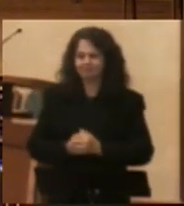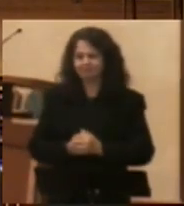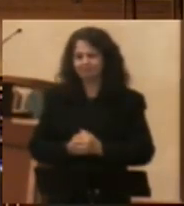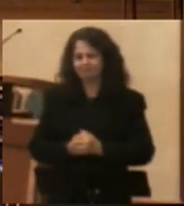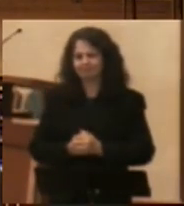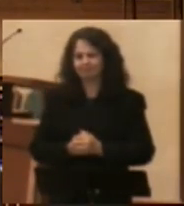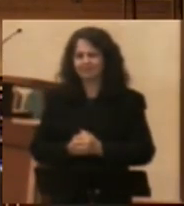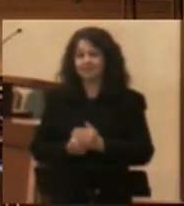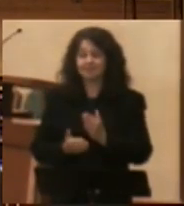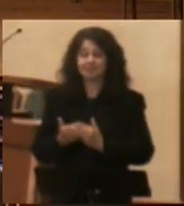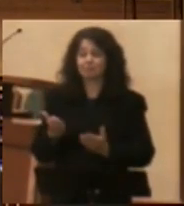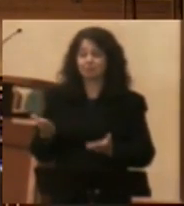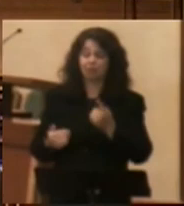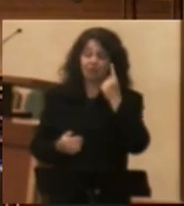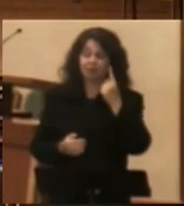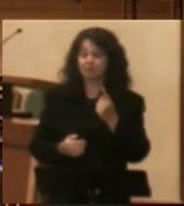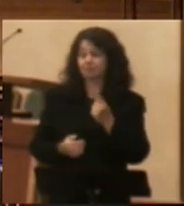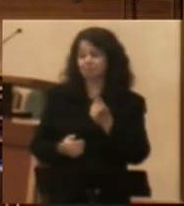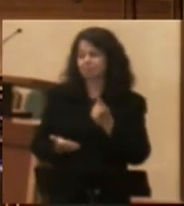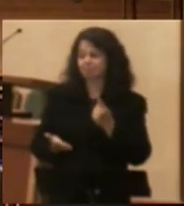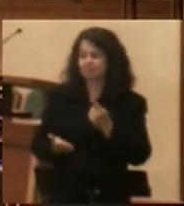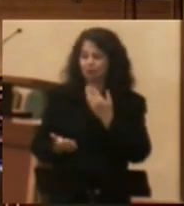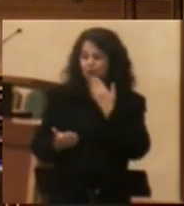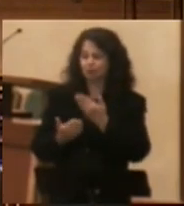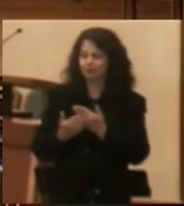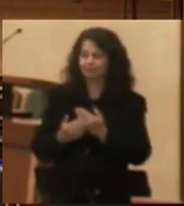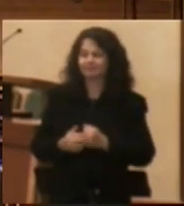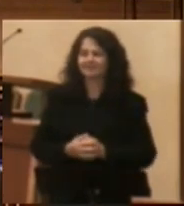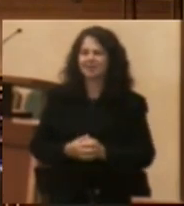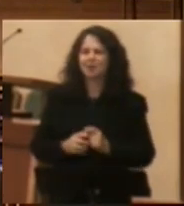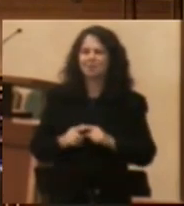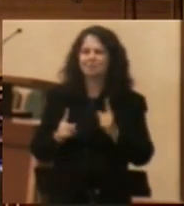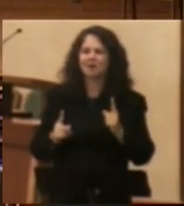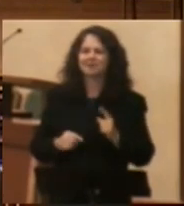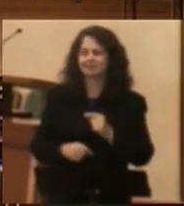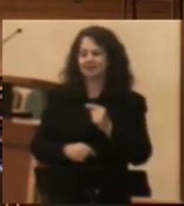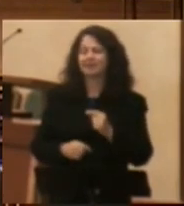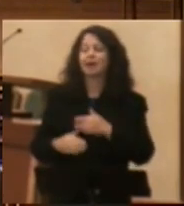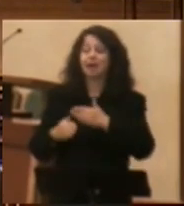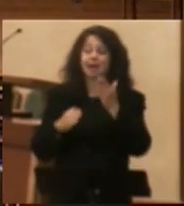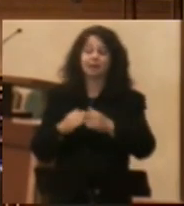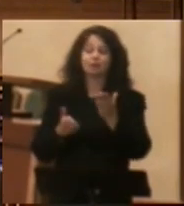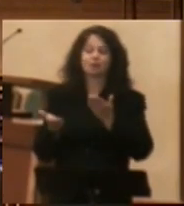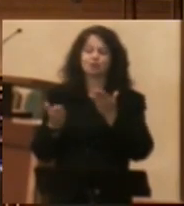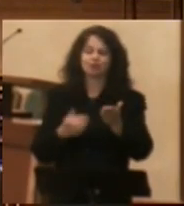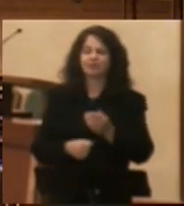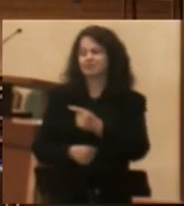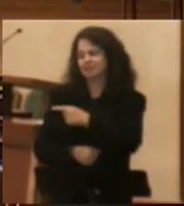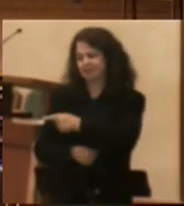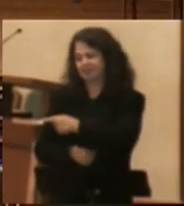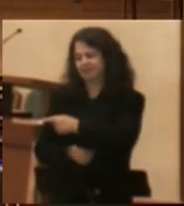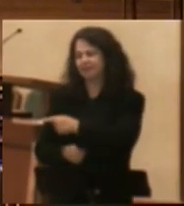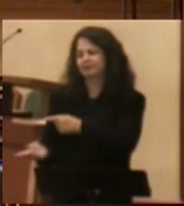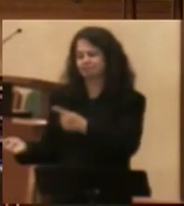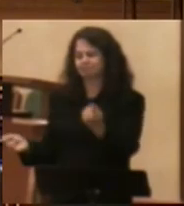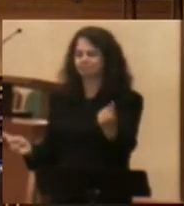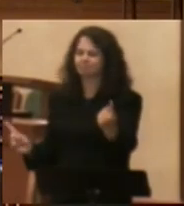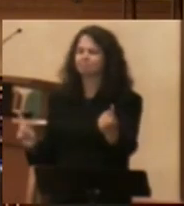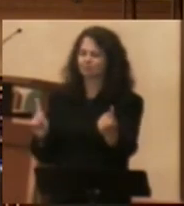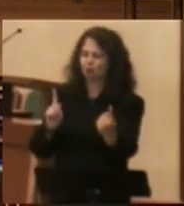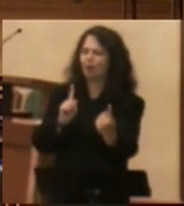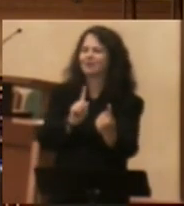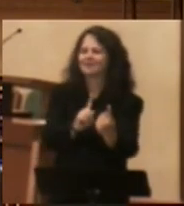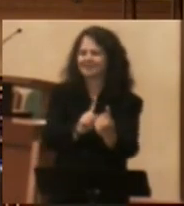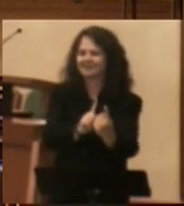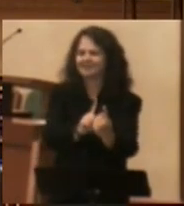have found it refreshing. Andrew Jackson, at the end of the service, met the preacher at the end